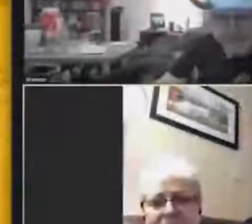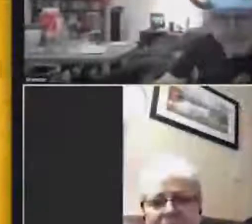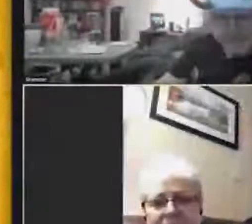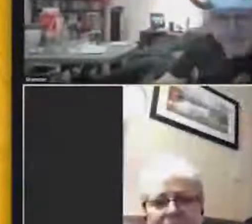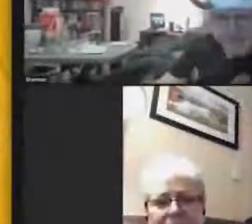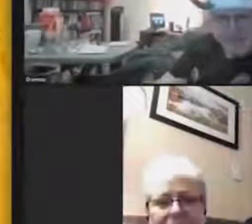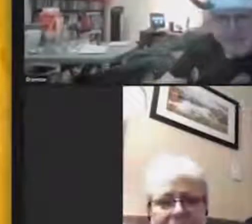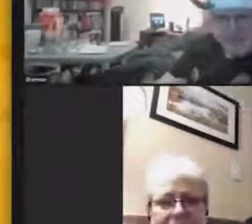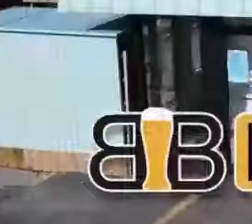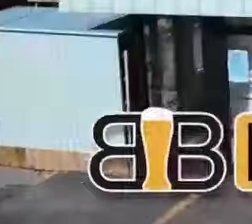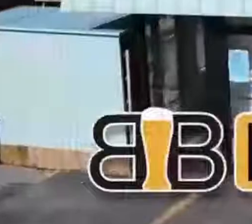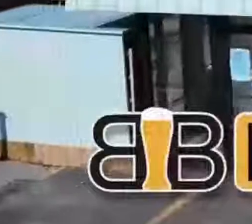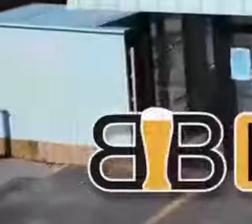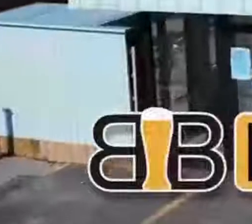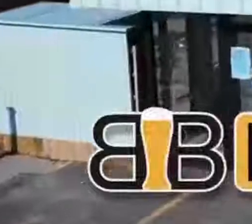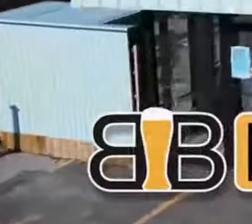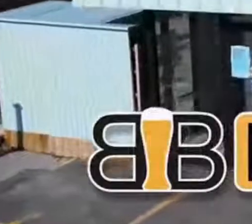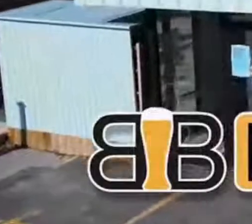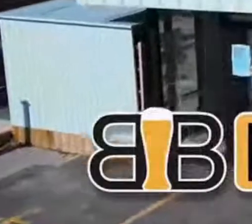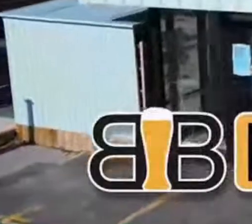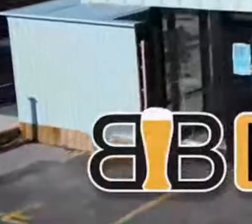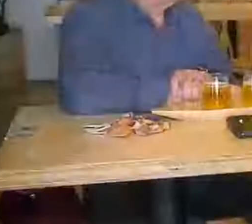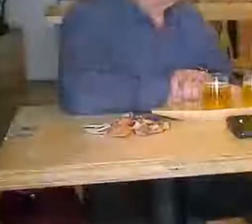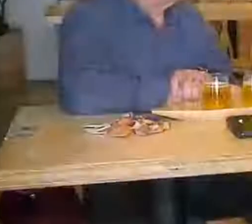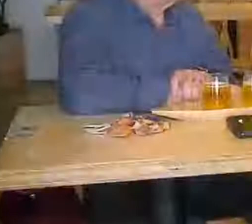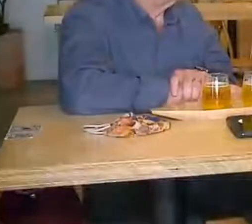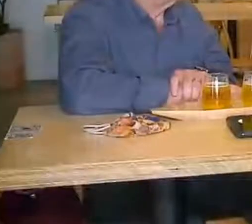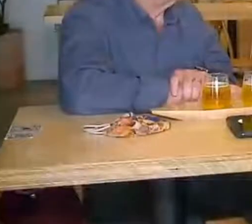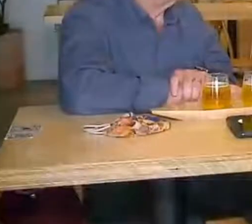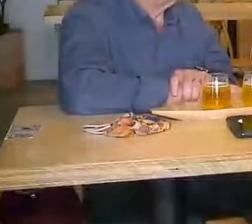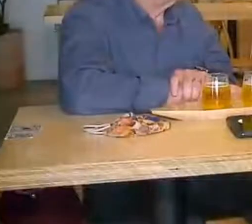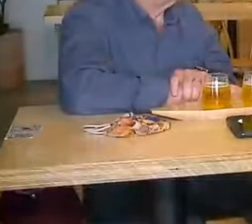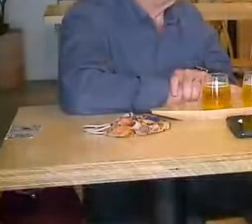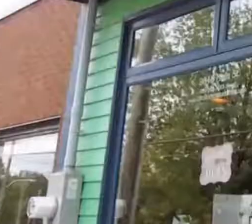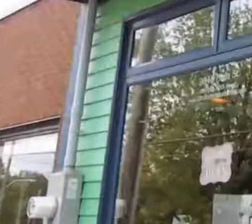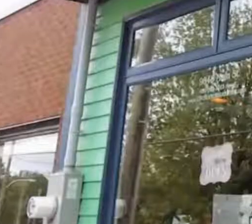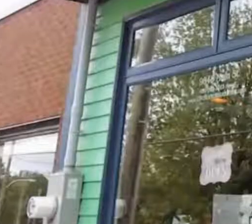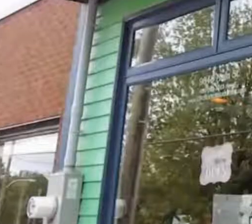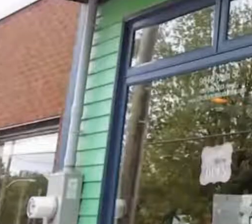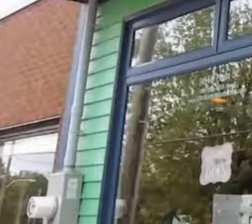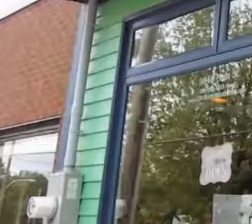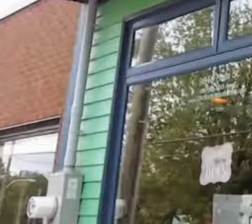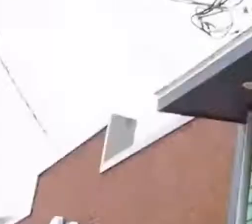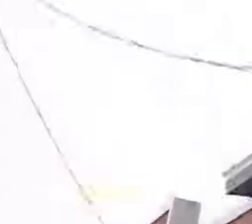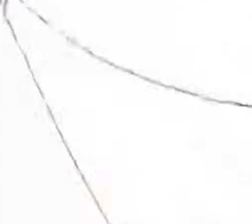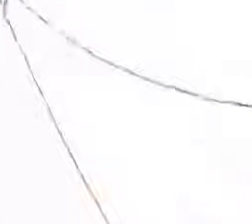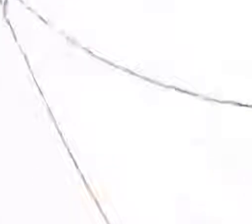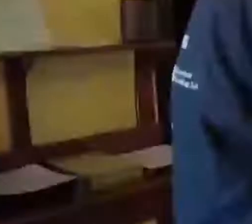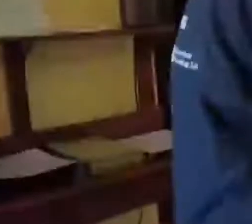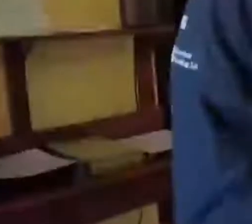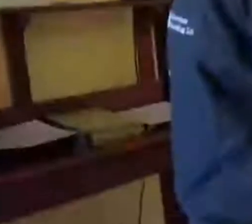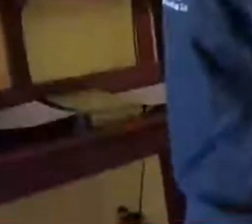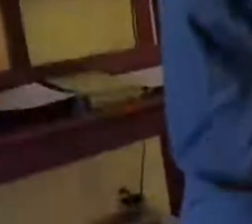Oh yeah, everybody gets the sociable. It all depends on how well the fermentation is going.